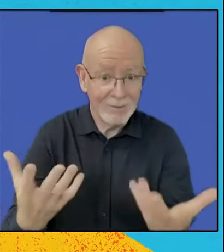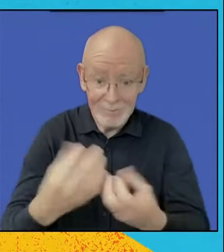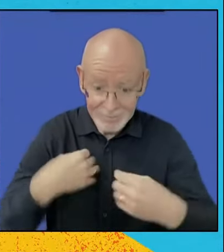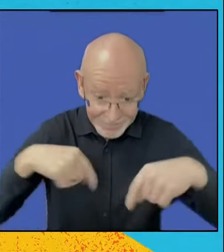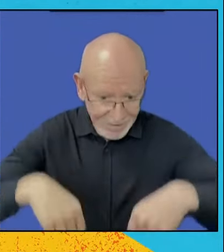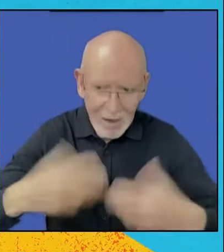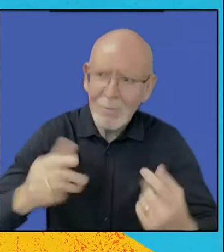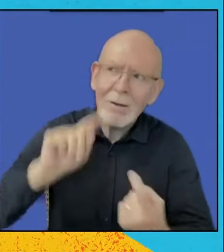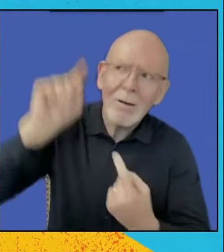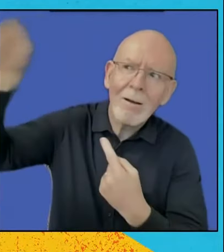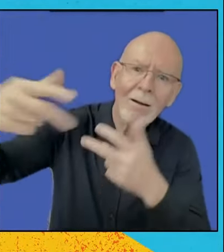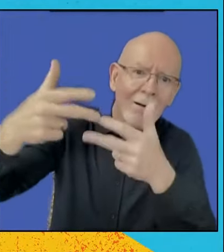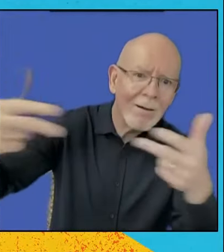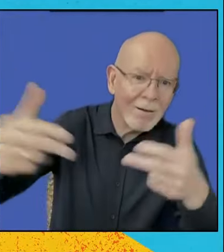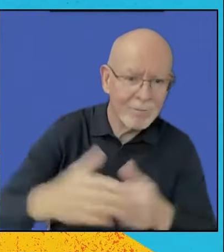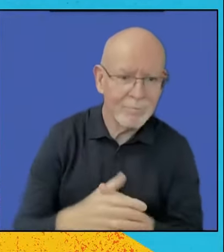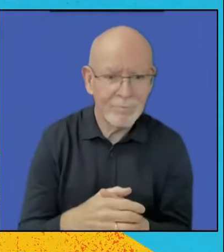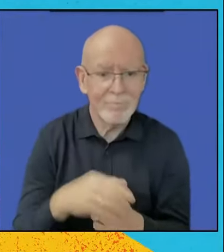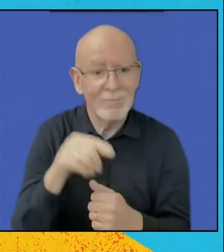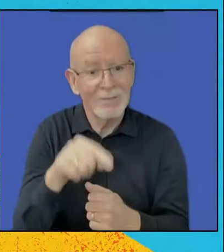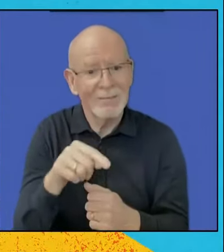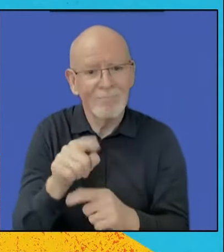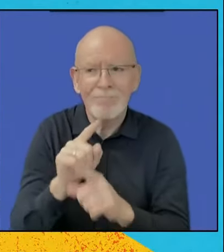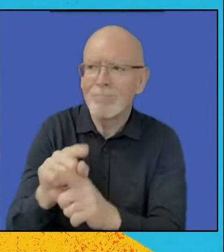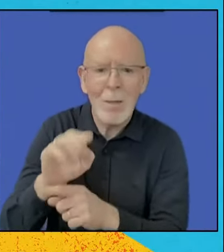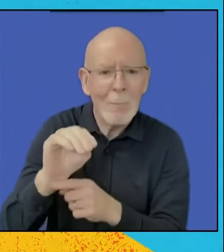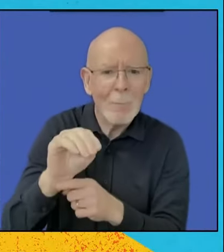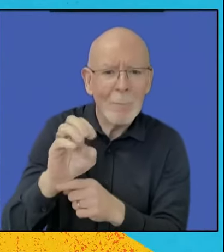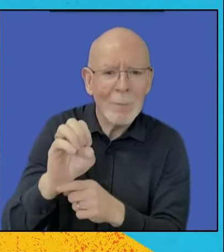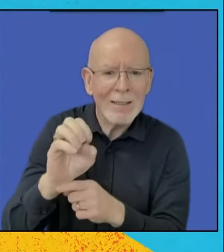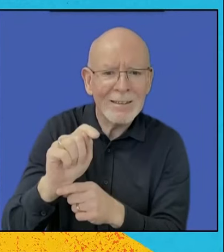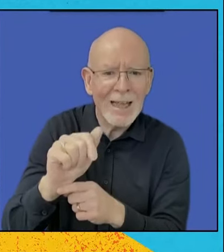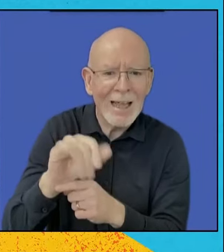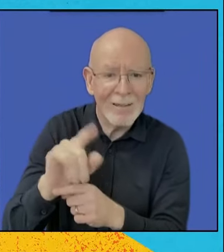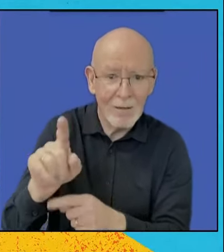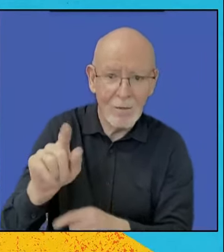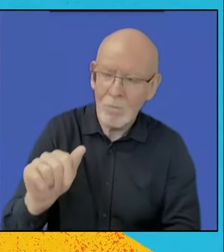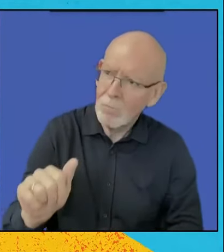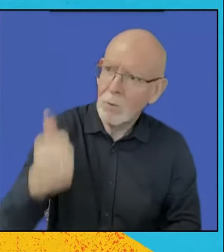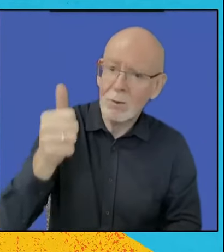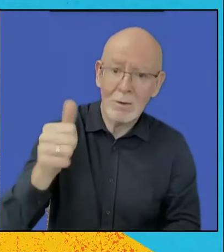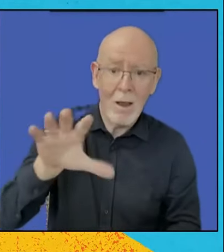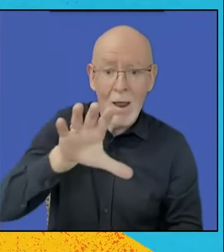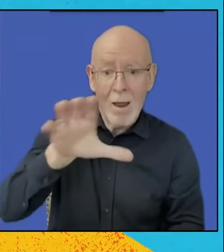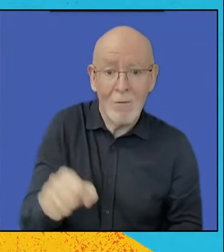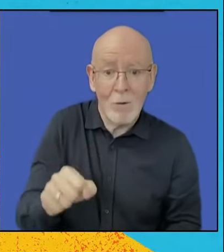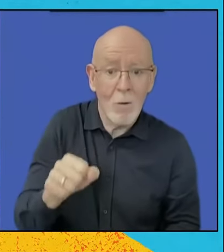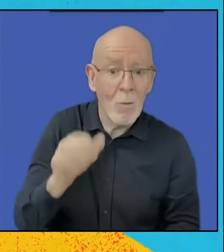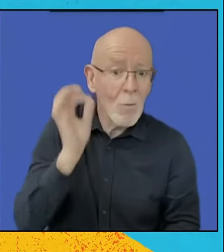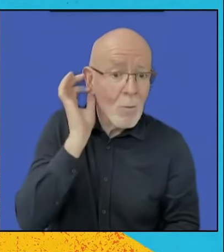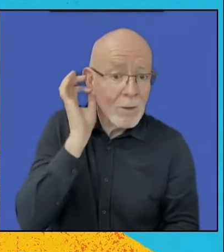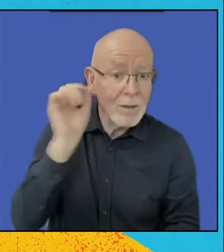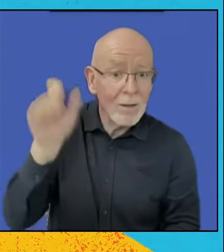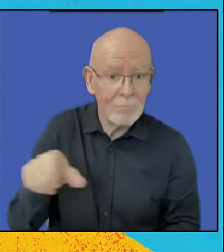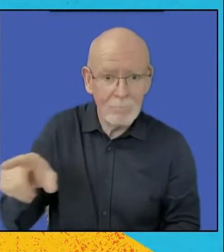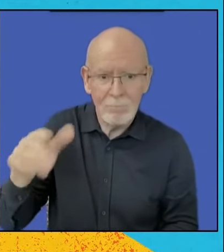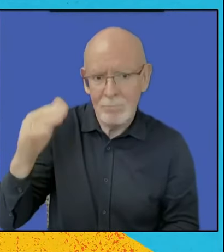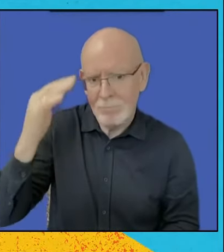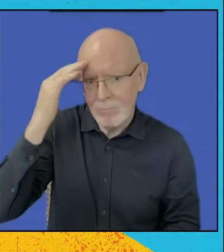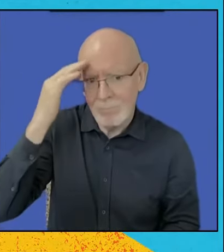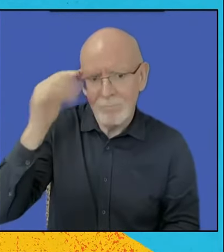ground, a time when we have to shed our fear and give hope to each other. And the time is